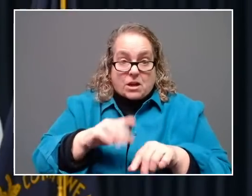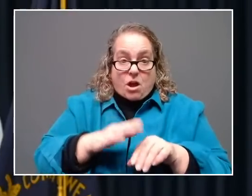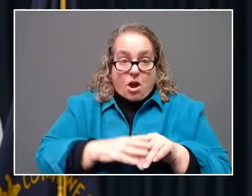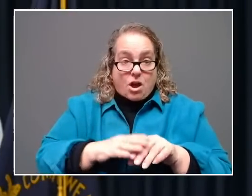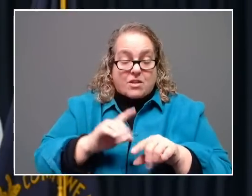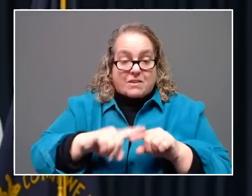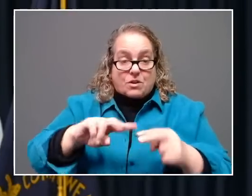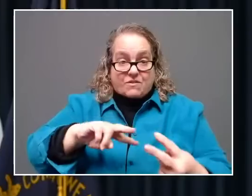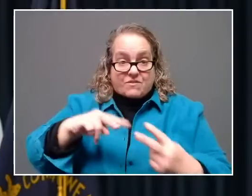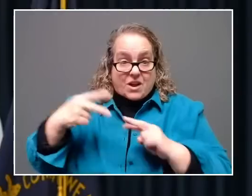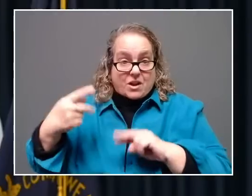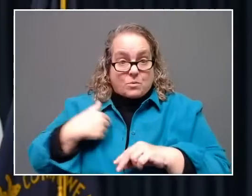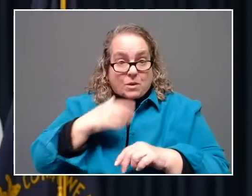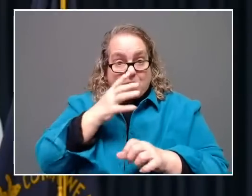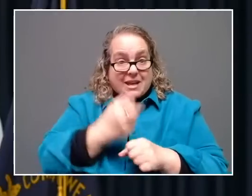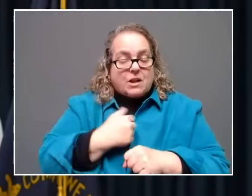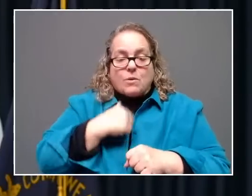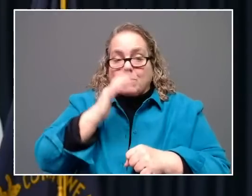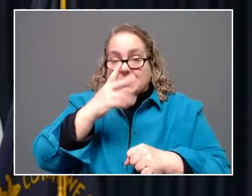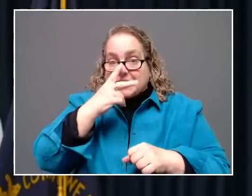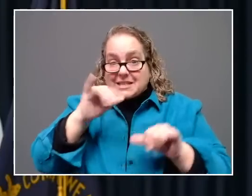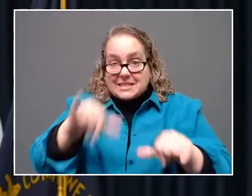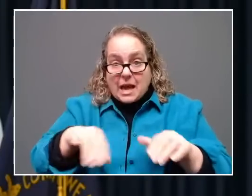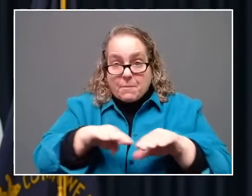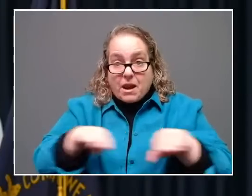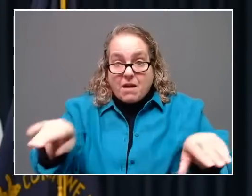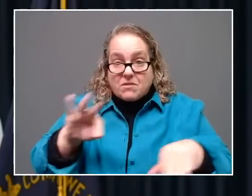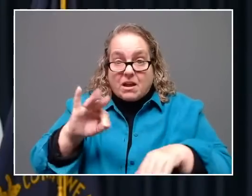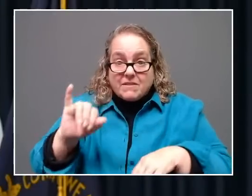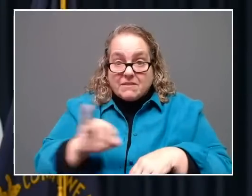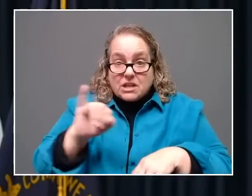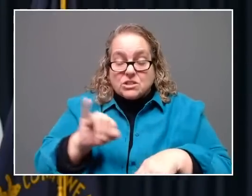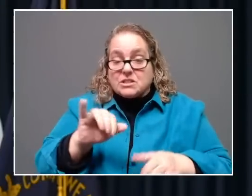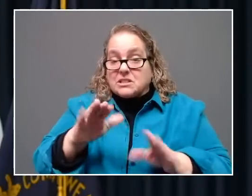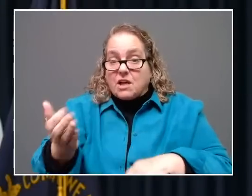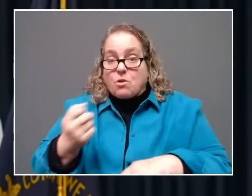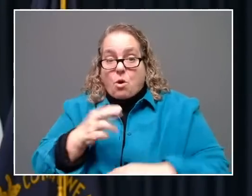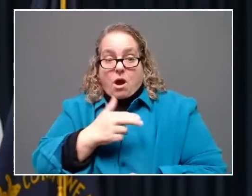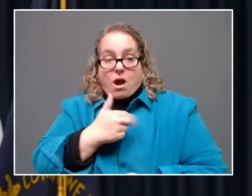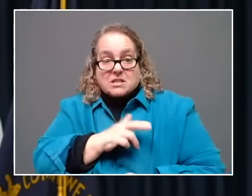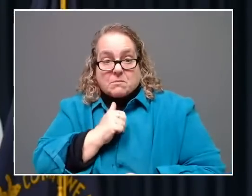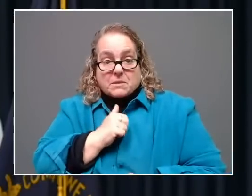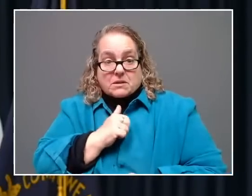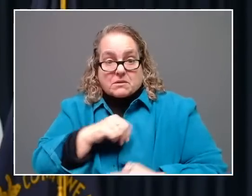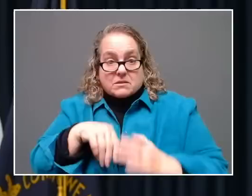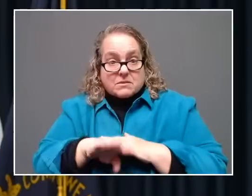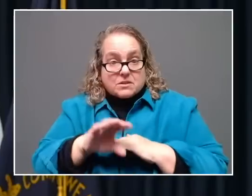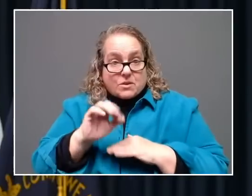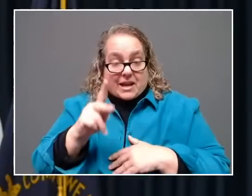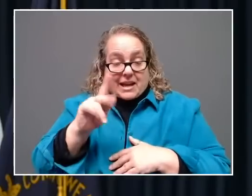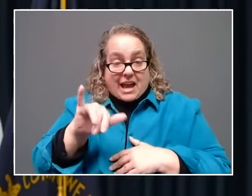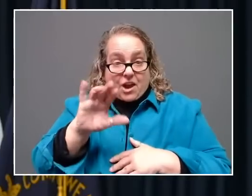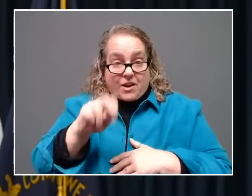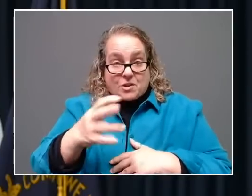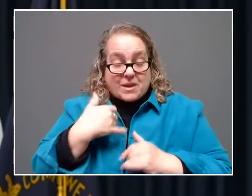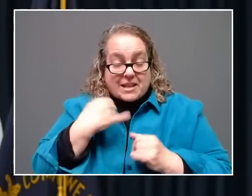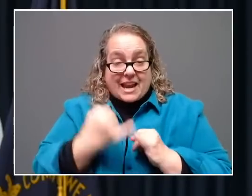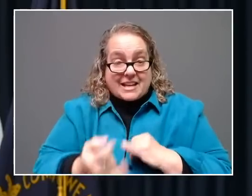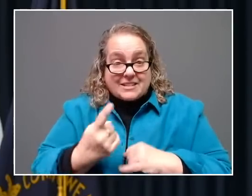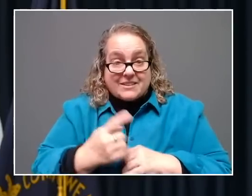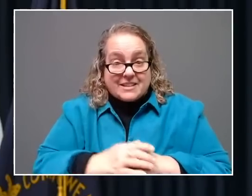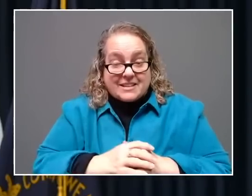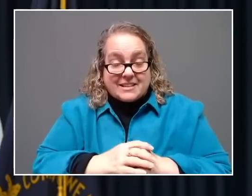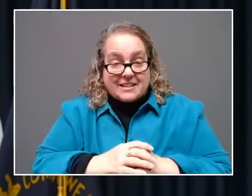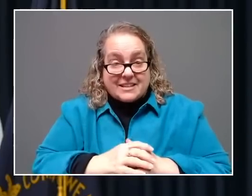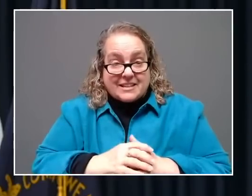get, that we will see the same levels of infections, deaths, or hospital capacity. All right, Karen, you want the last one? No, I thought you forgot to